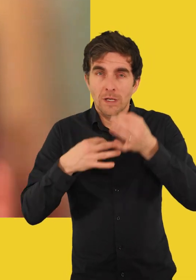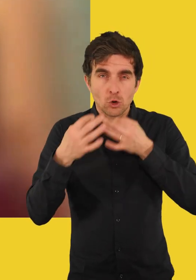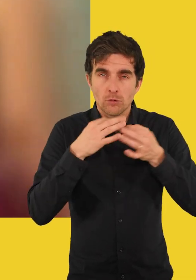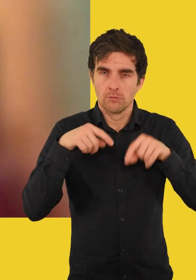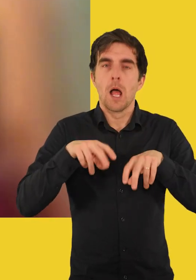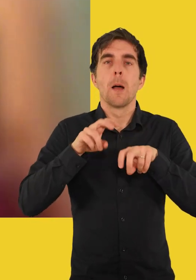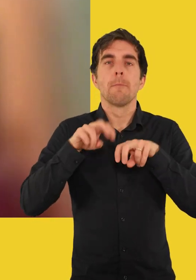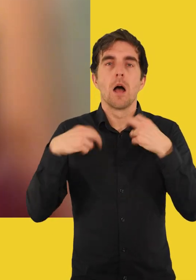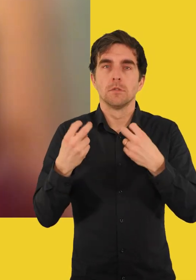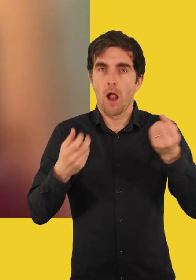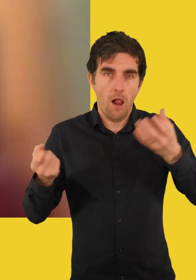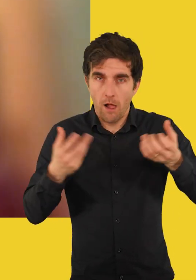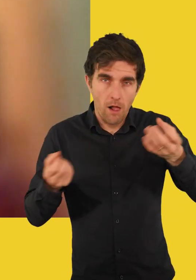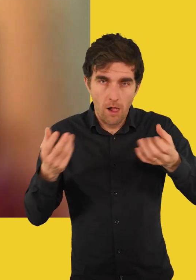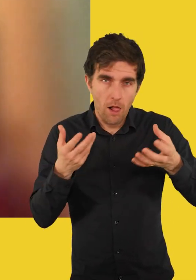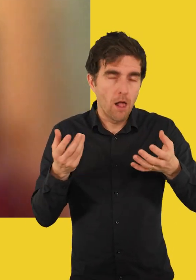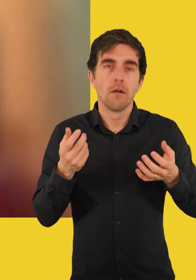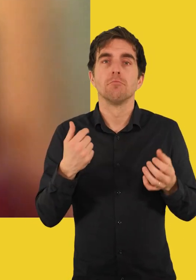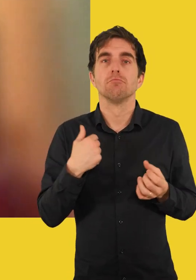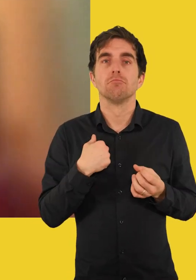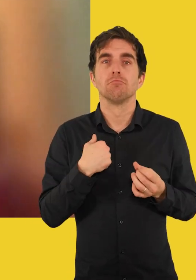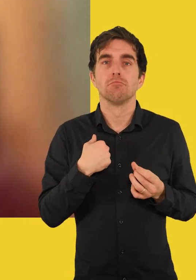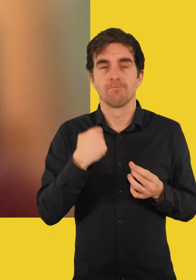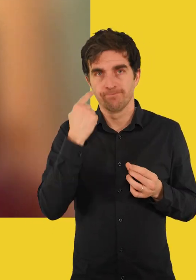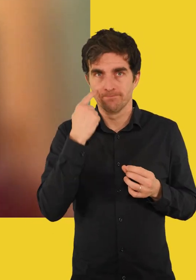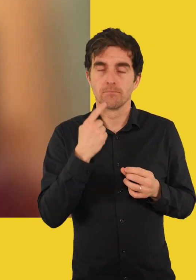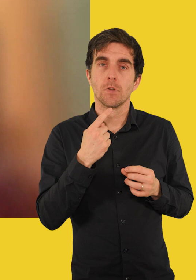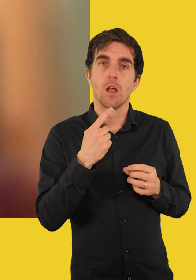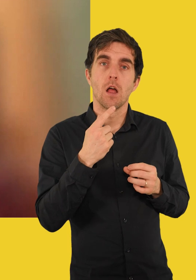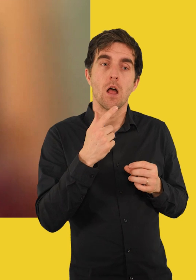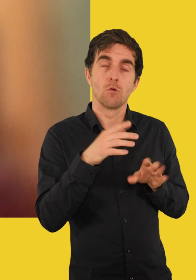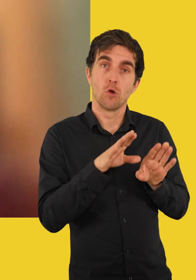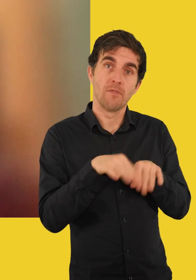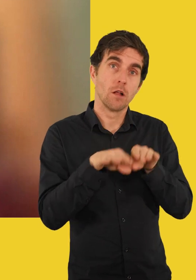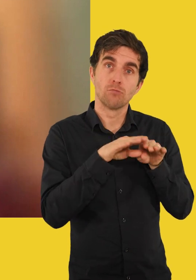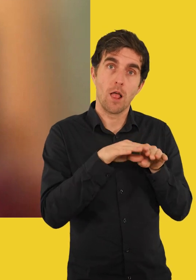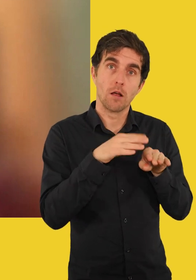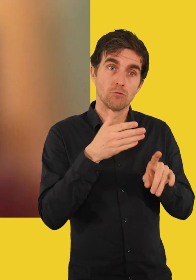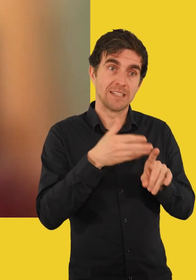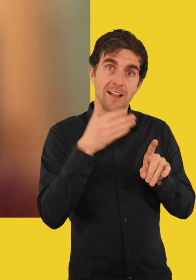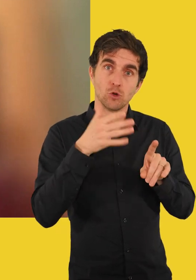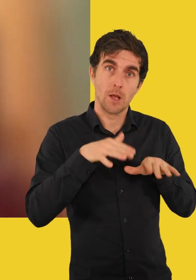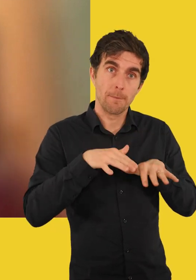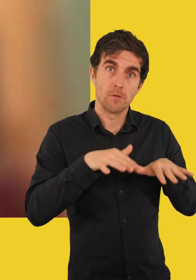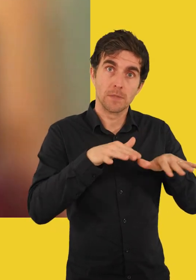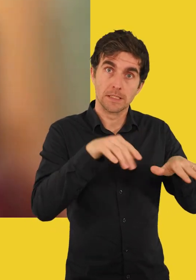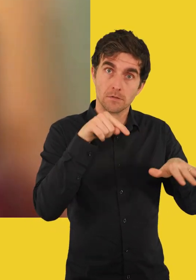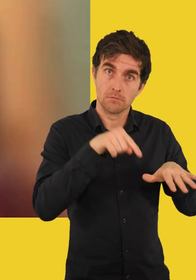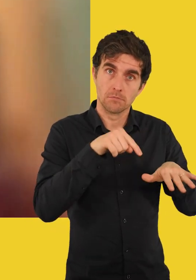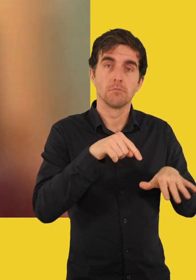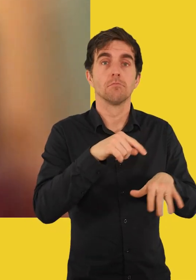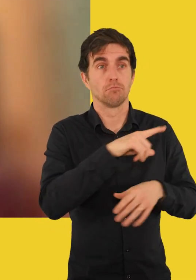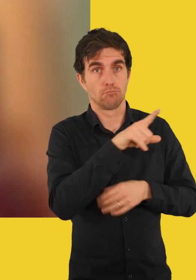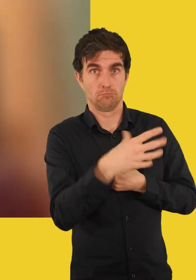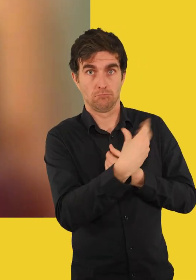and just to add here, these questions put to the panel were created by members of